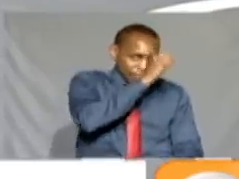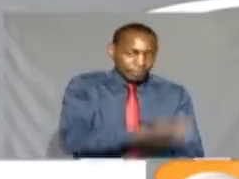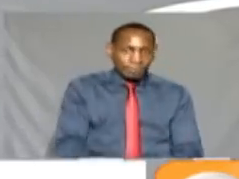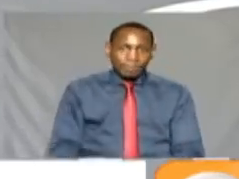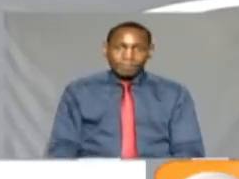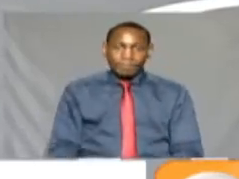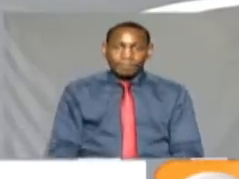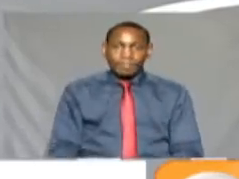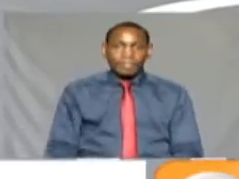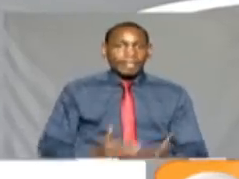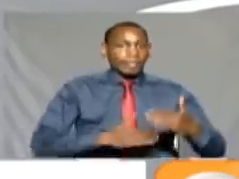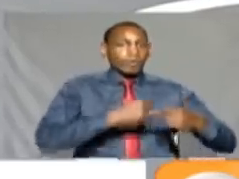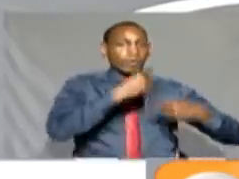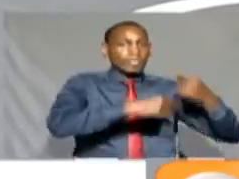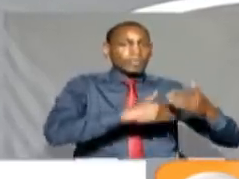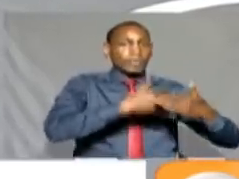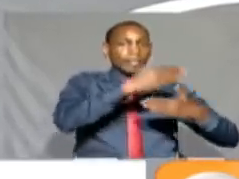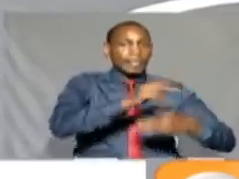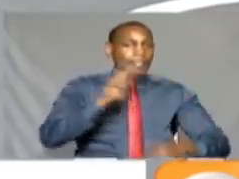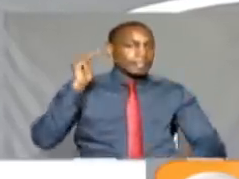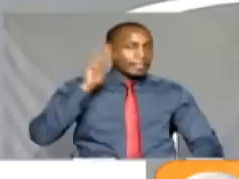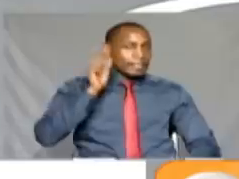Me and Faith. Next kisses.